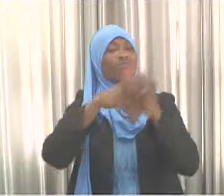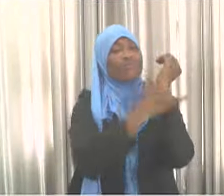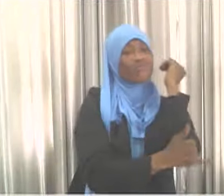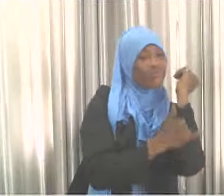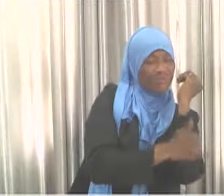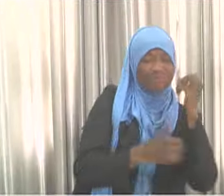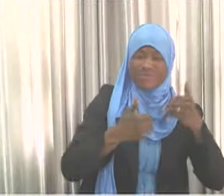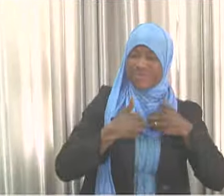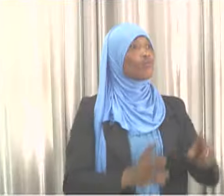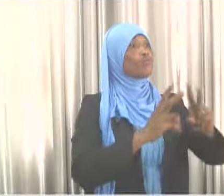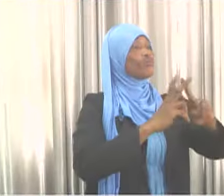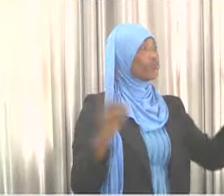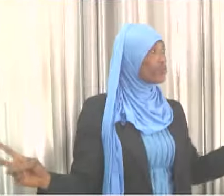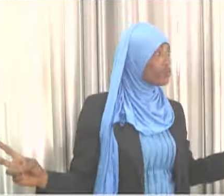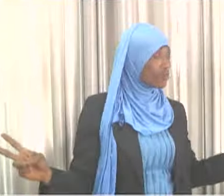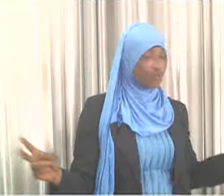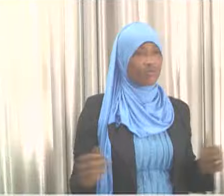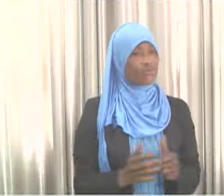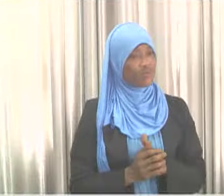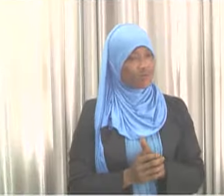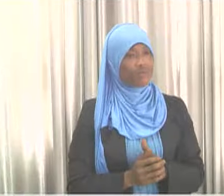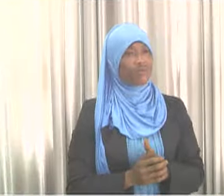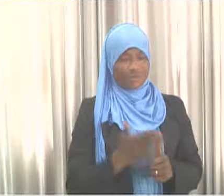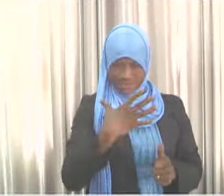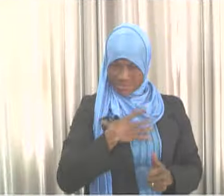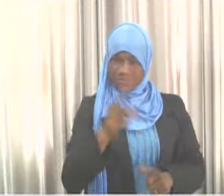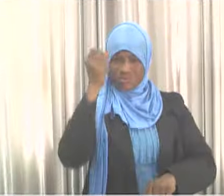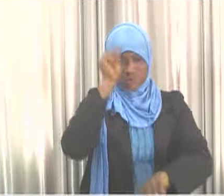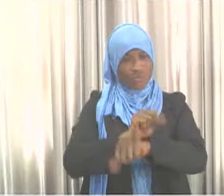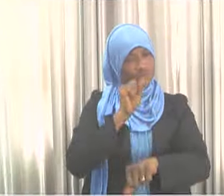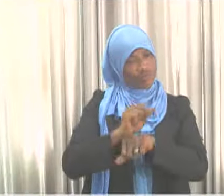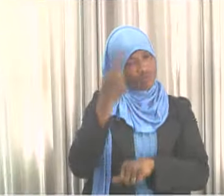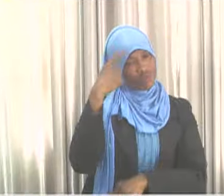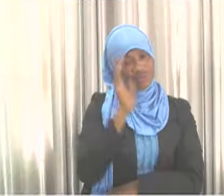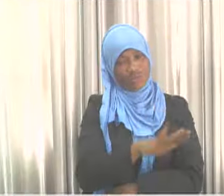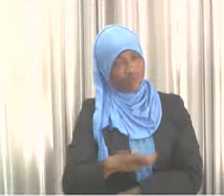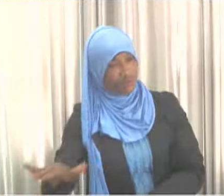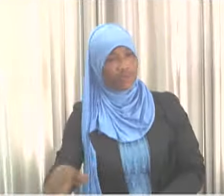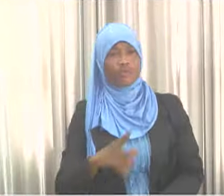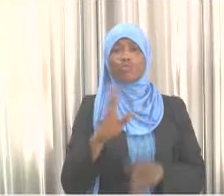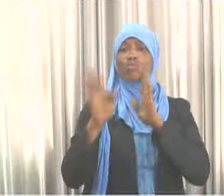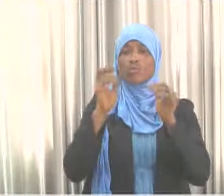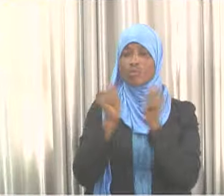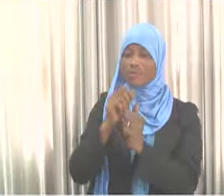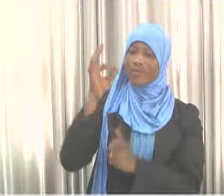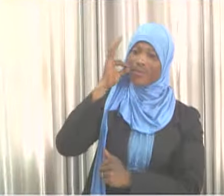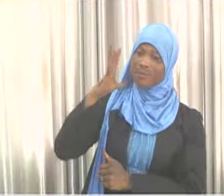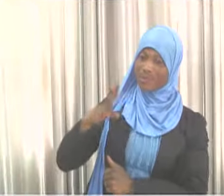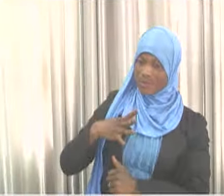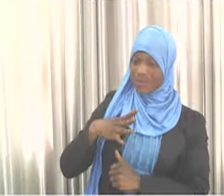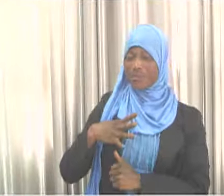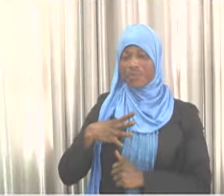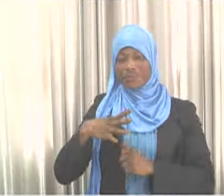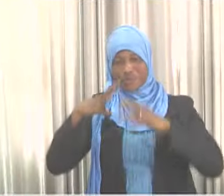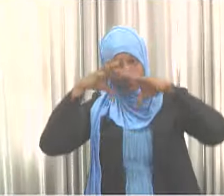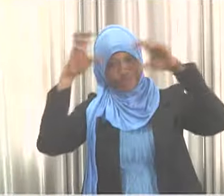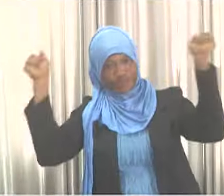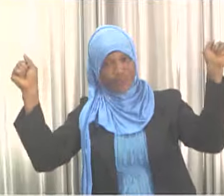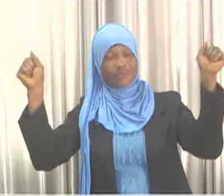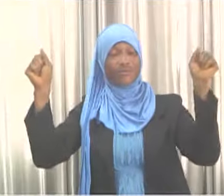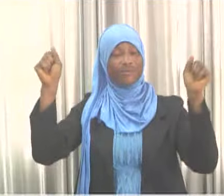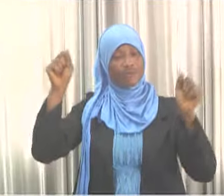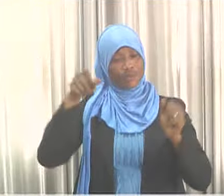child marriage in the world. I like for work for picking them. I talked to Fatima, the press is her excellency. I said, this